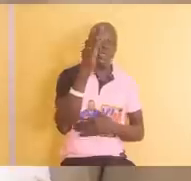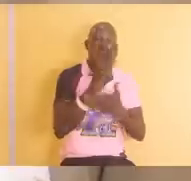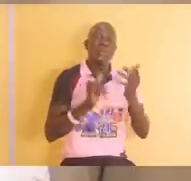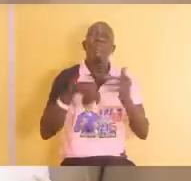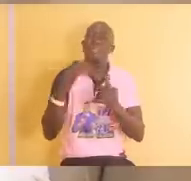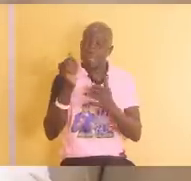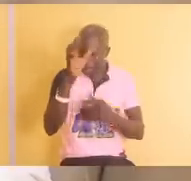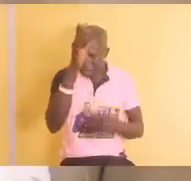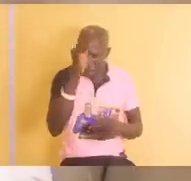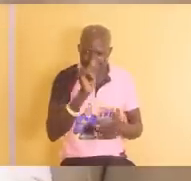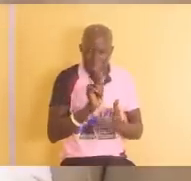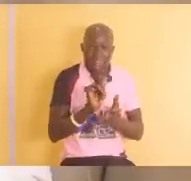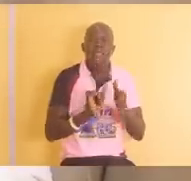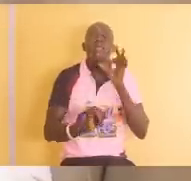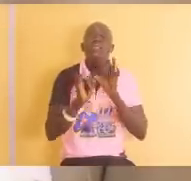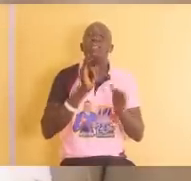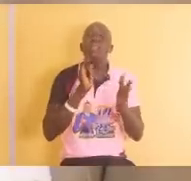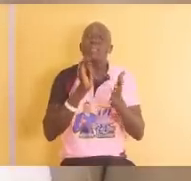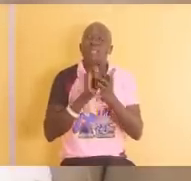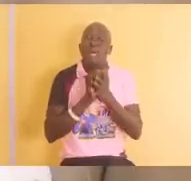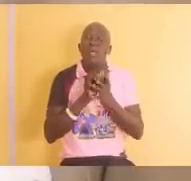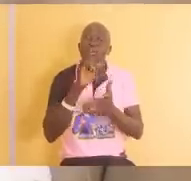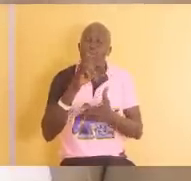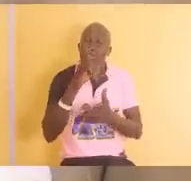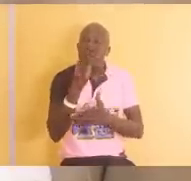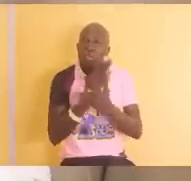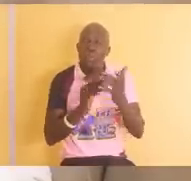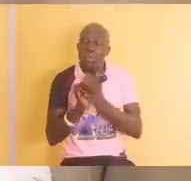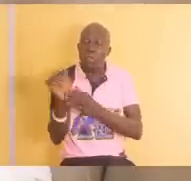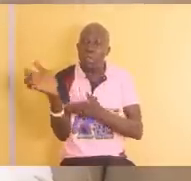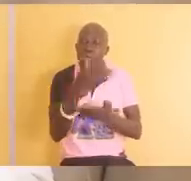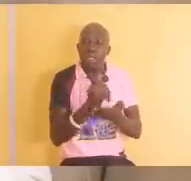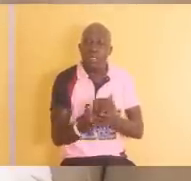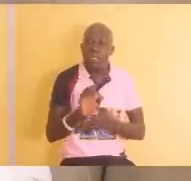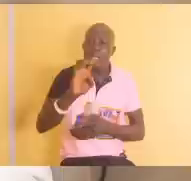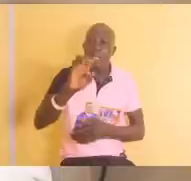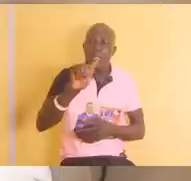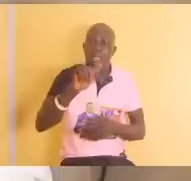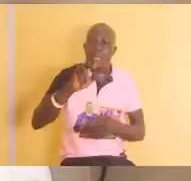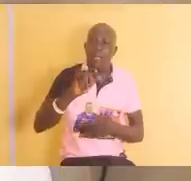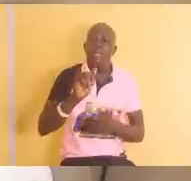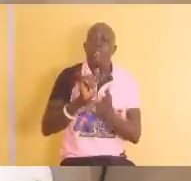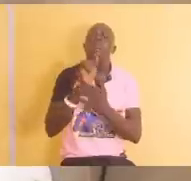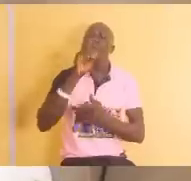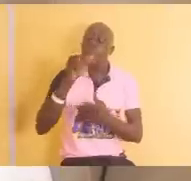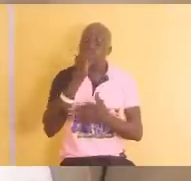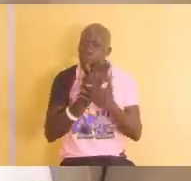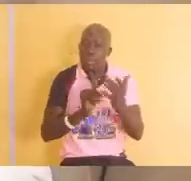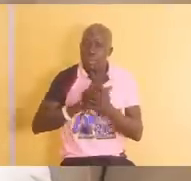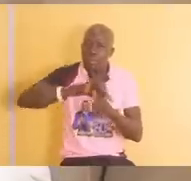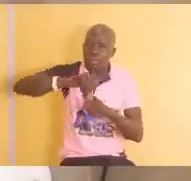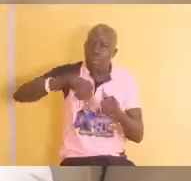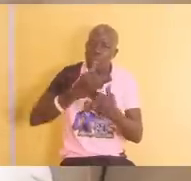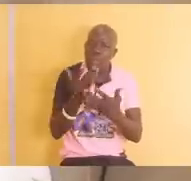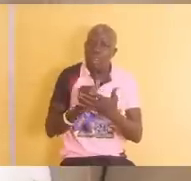say that? Say, the book boy, your mark back handy. This is that everybody will collect that. Say, oh, turn the book boy, your mark back. This is everybody will collect